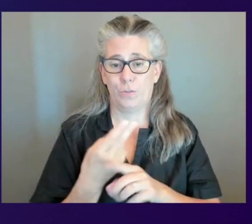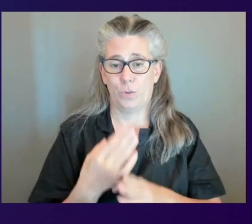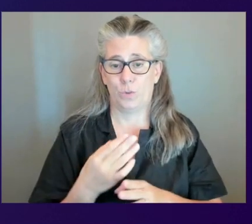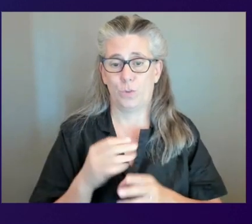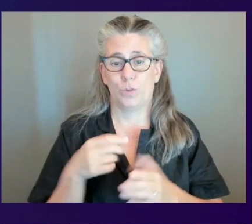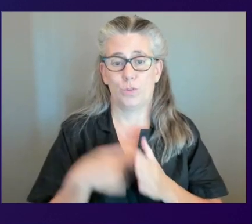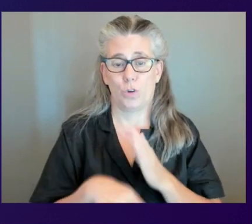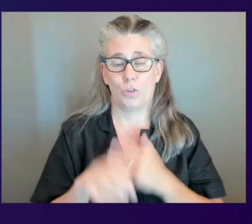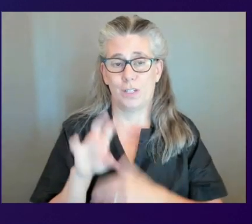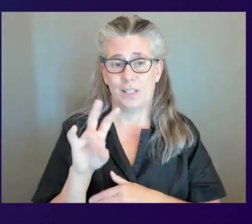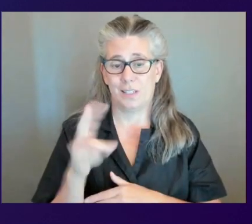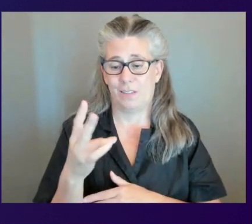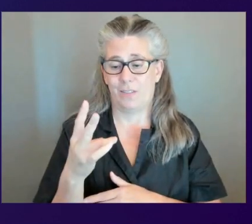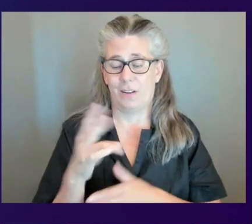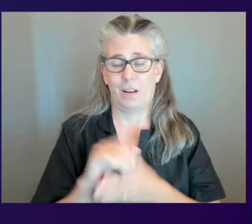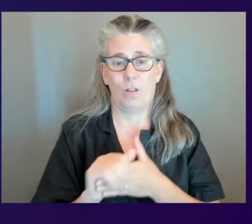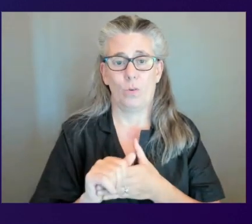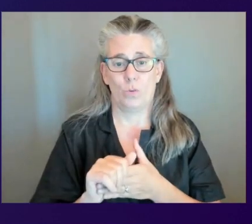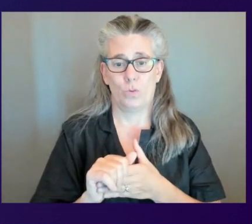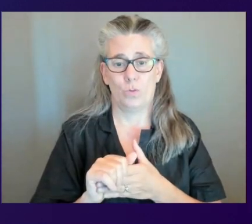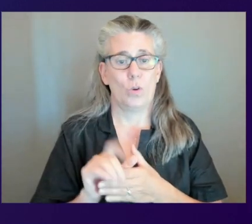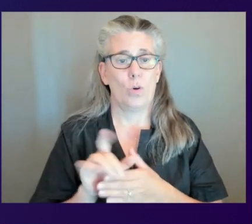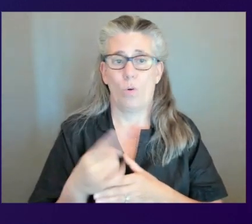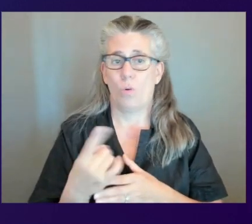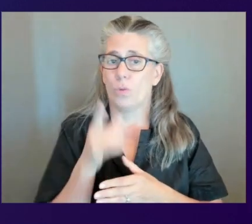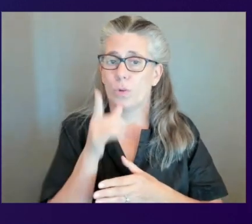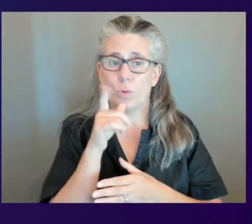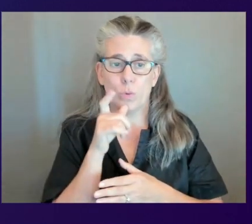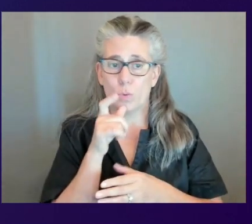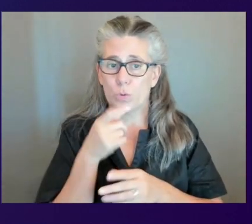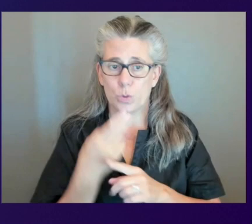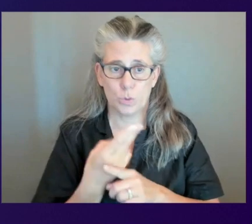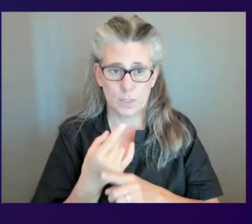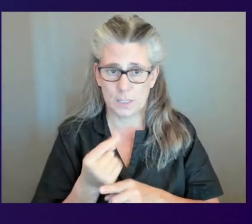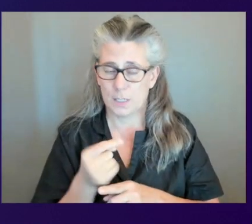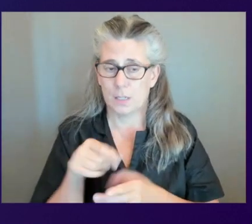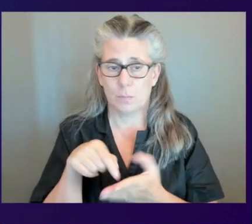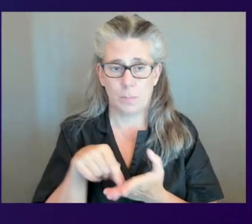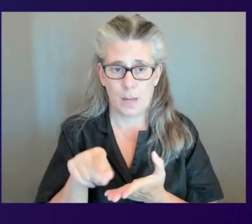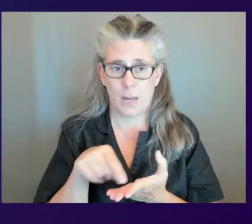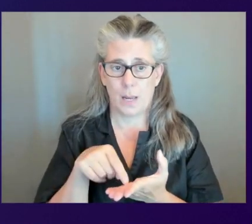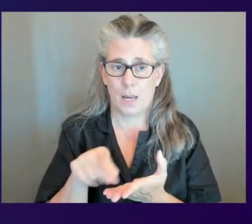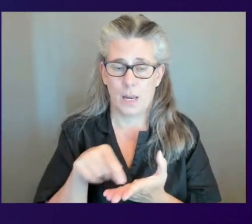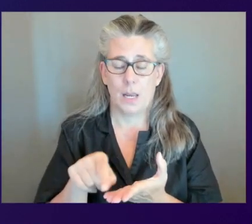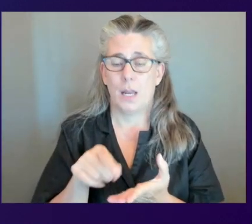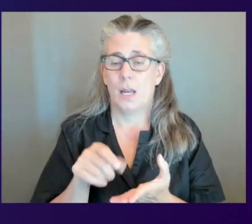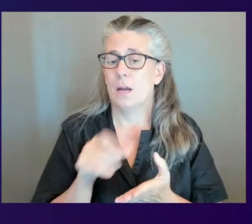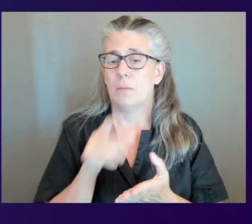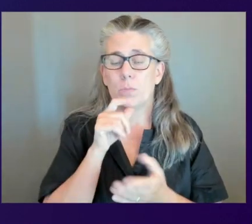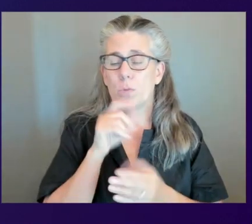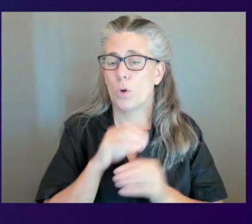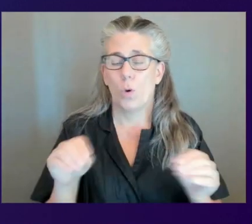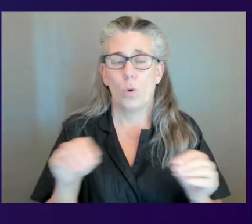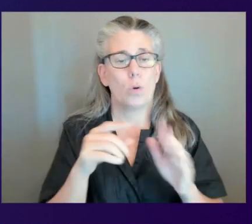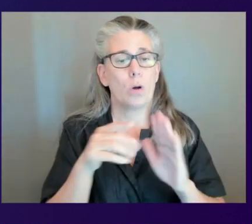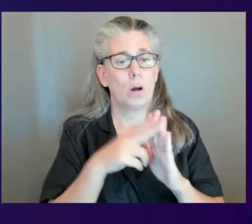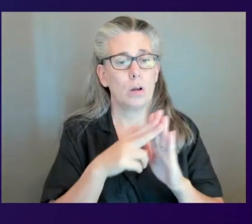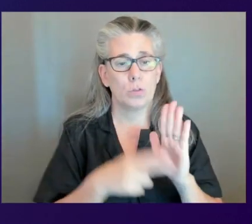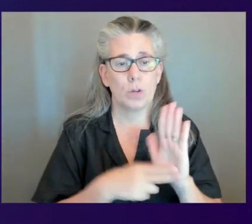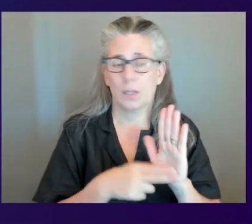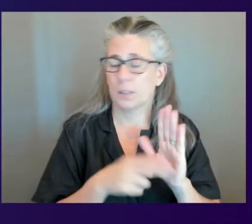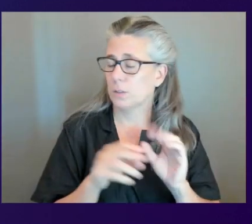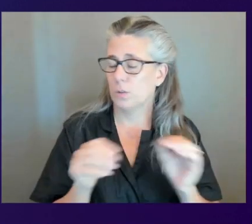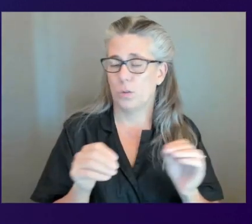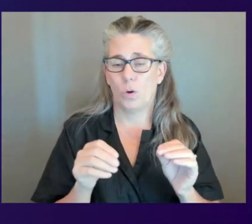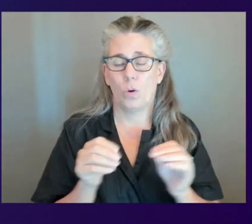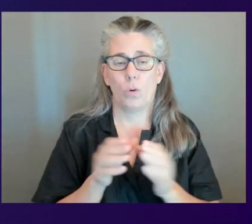it's really only charging you for what you use. There's no commitments, there's no seats or agreements or contracts. And then if you scale up in